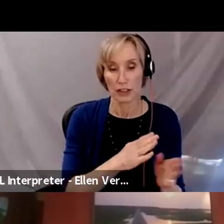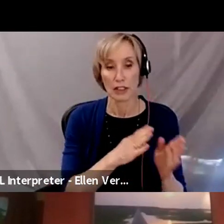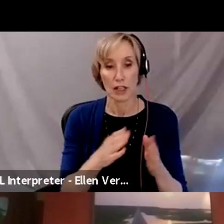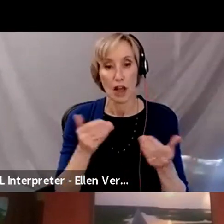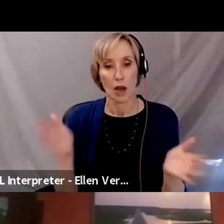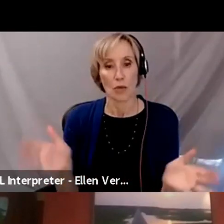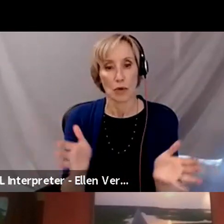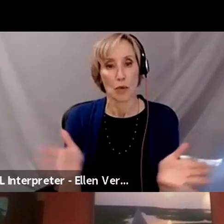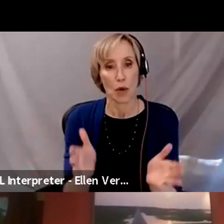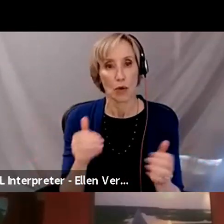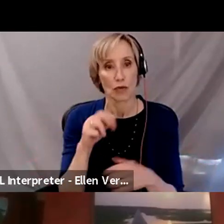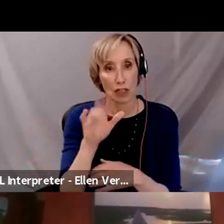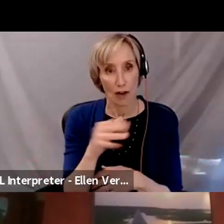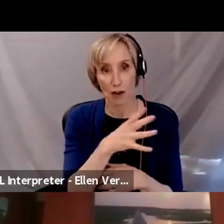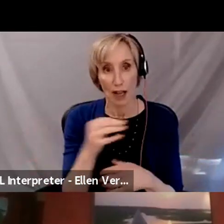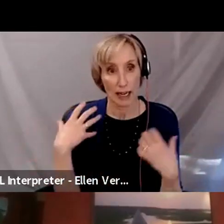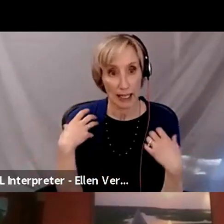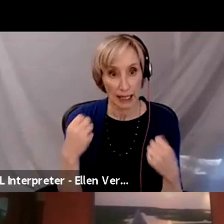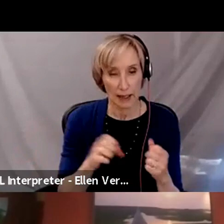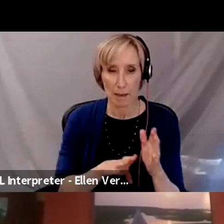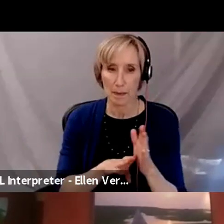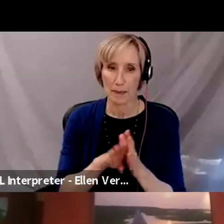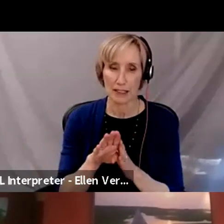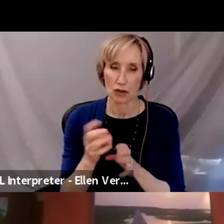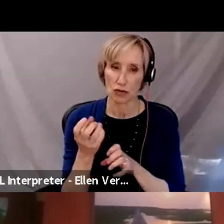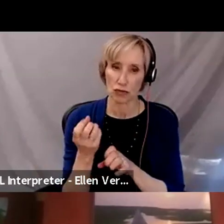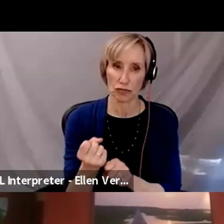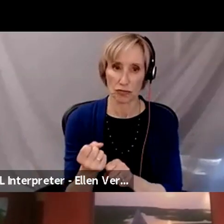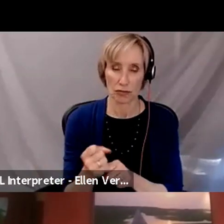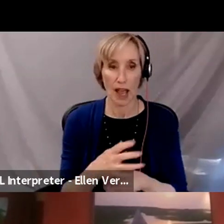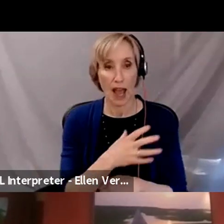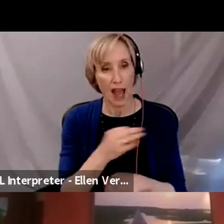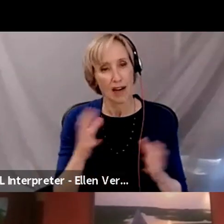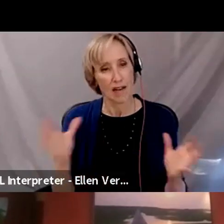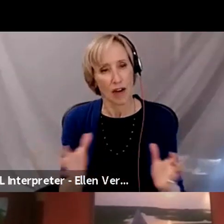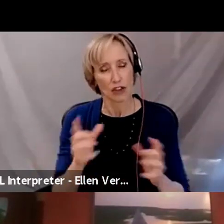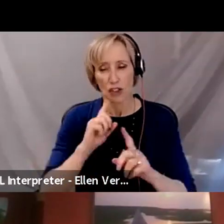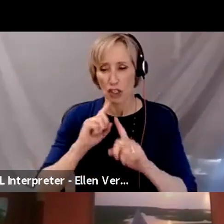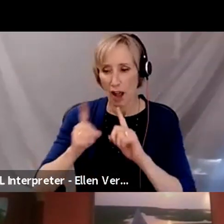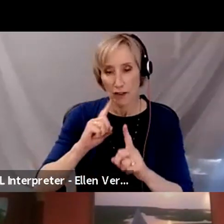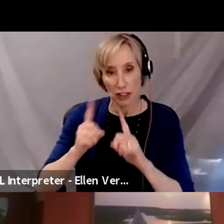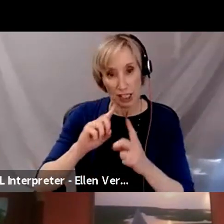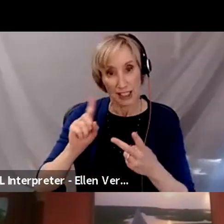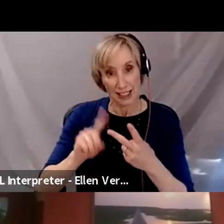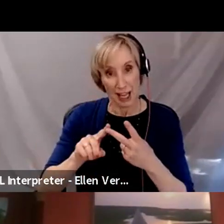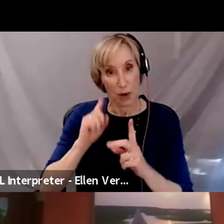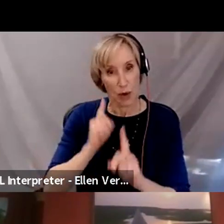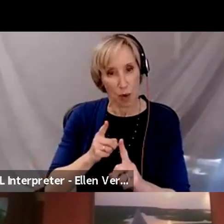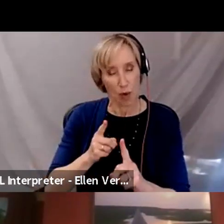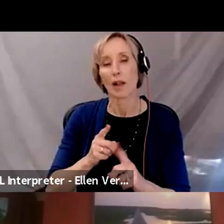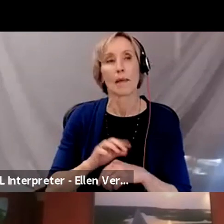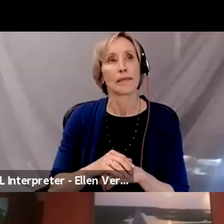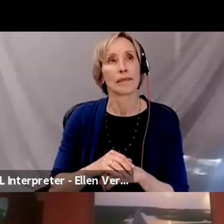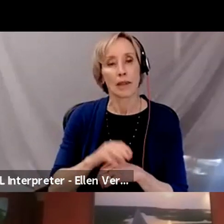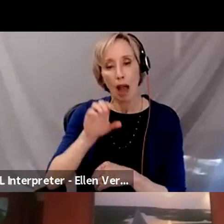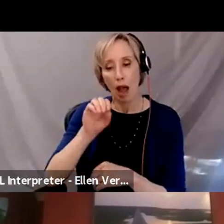healing, and build resilience, but also to foster conversations around how othering impacts communities